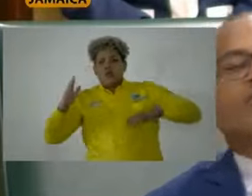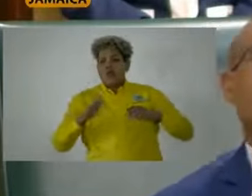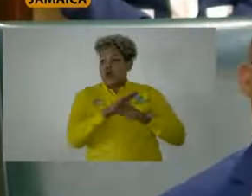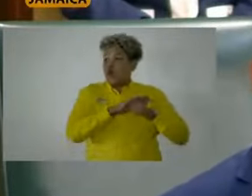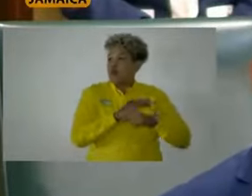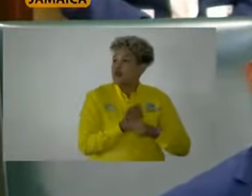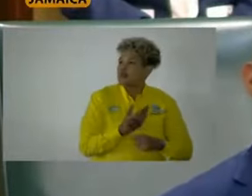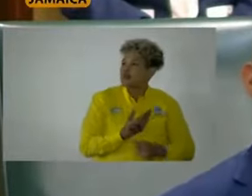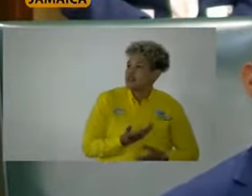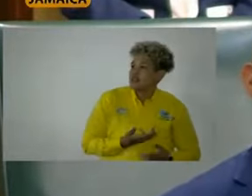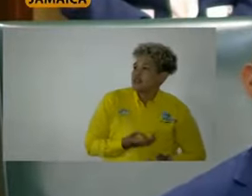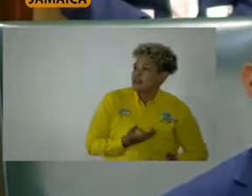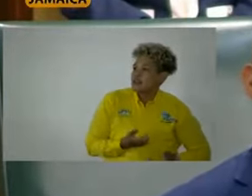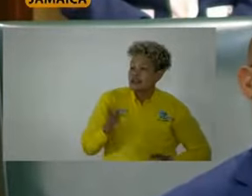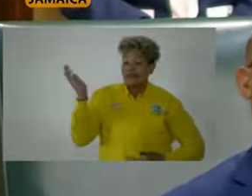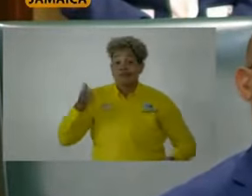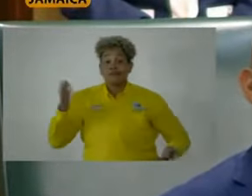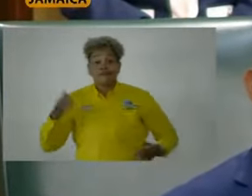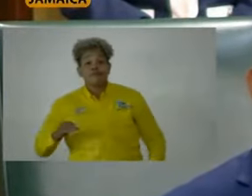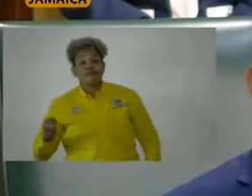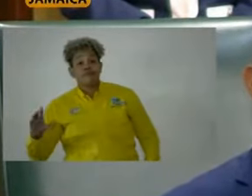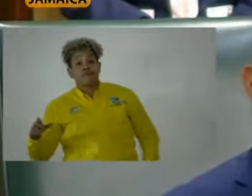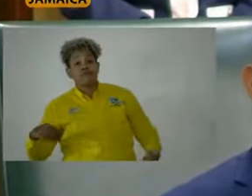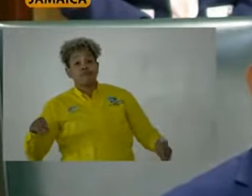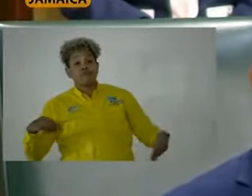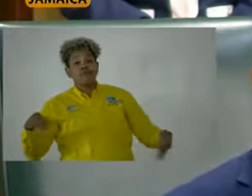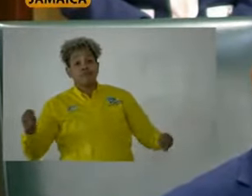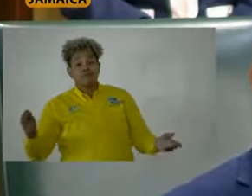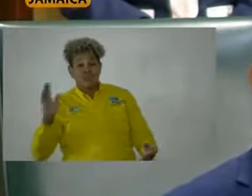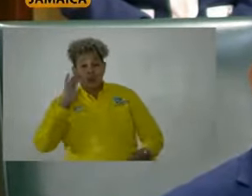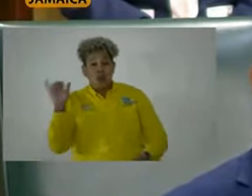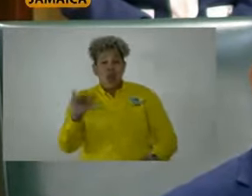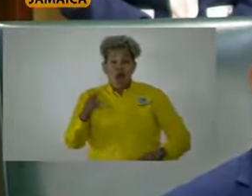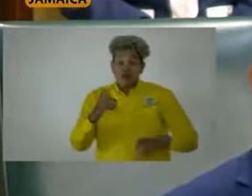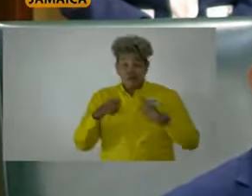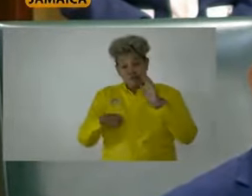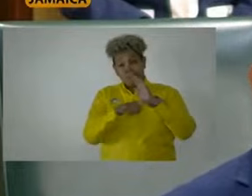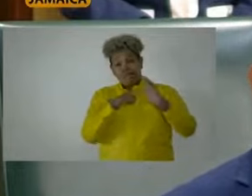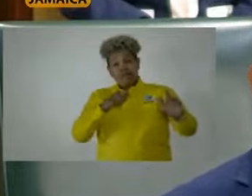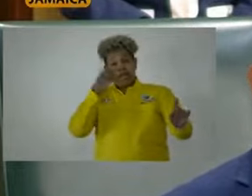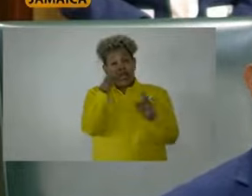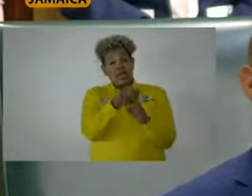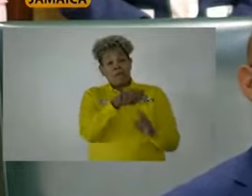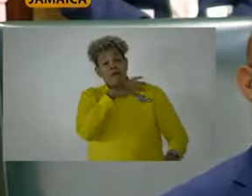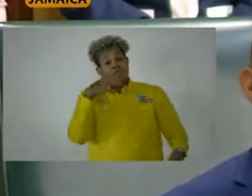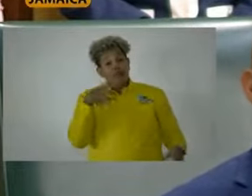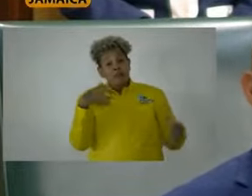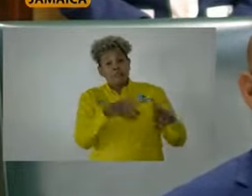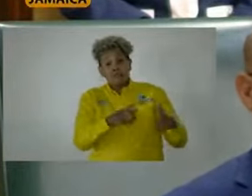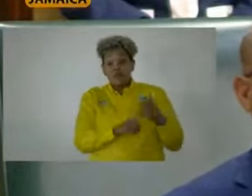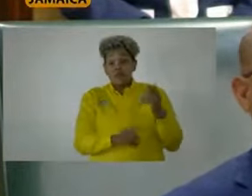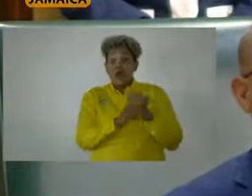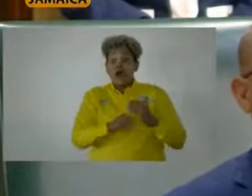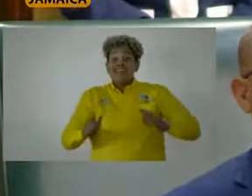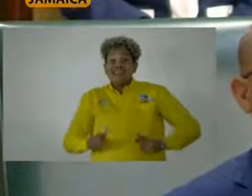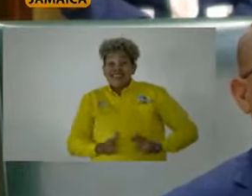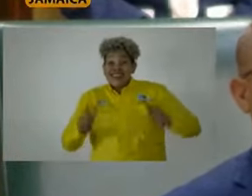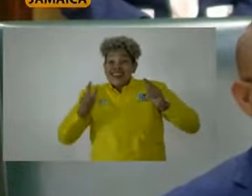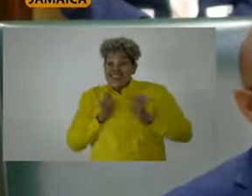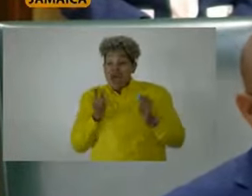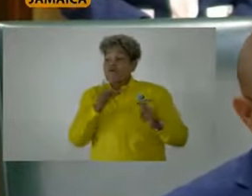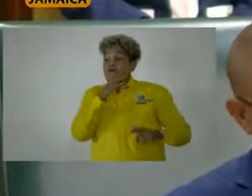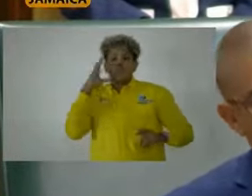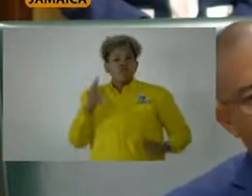locally produced and imported foods. It is likely to adversely impact the sector. and the livelihood of